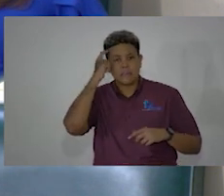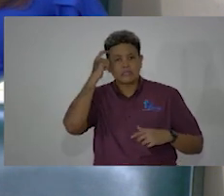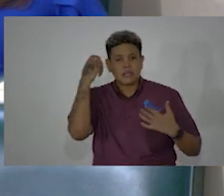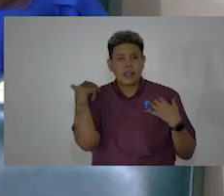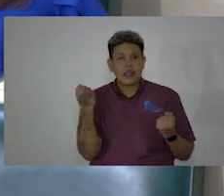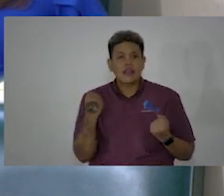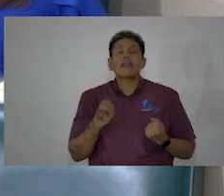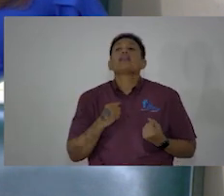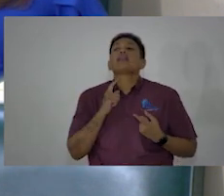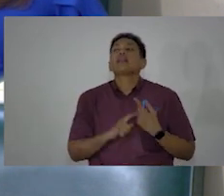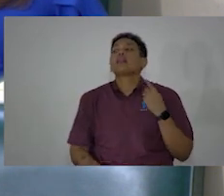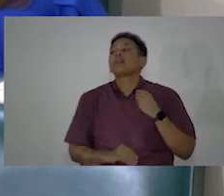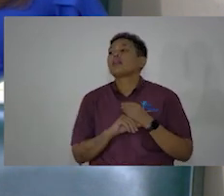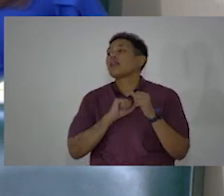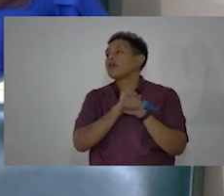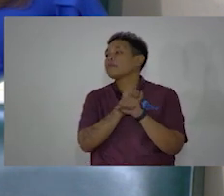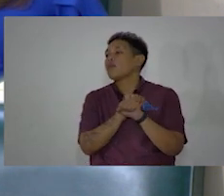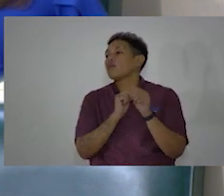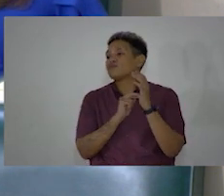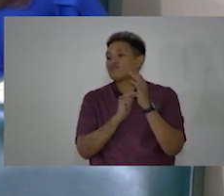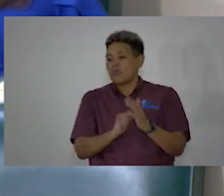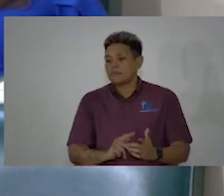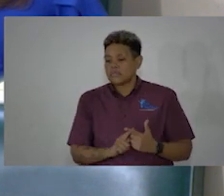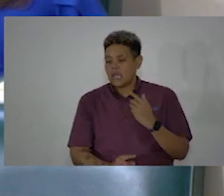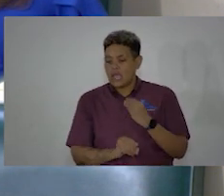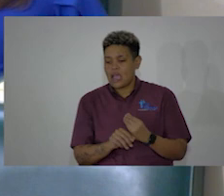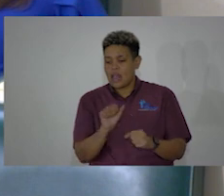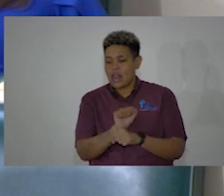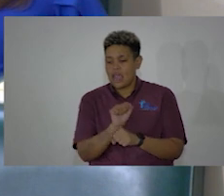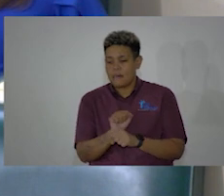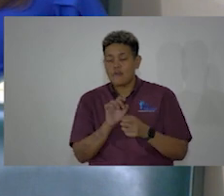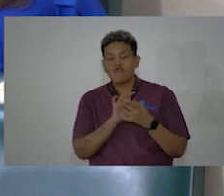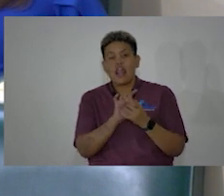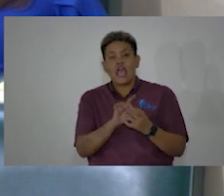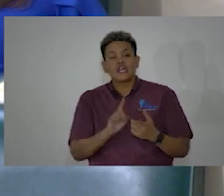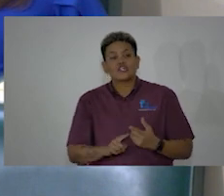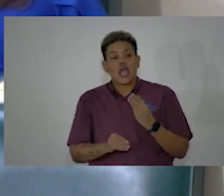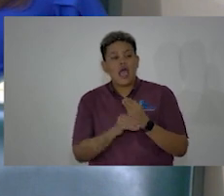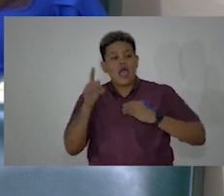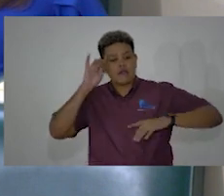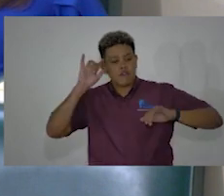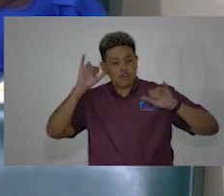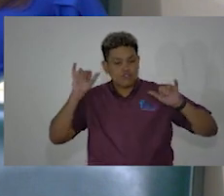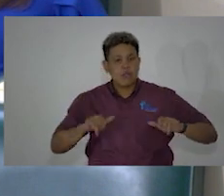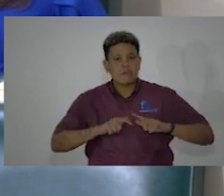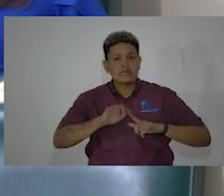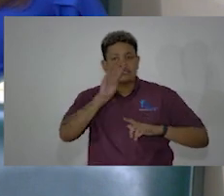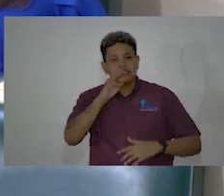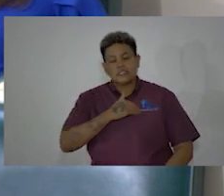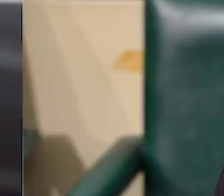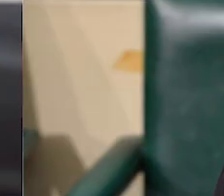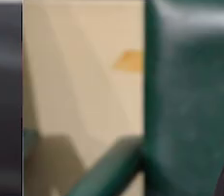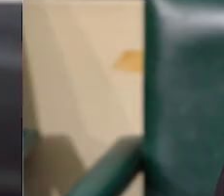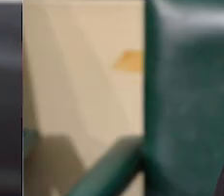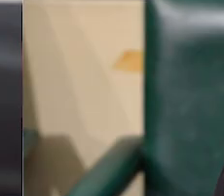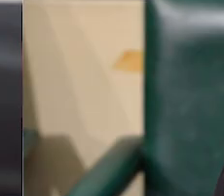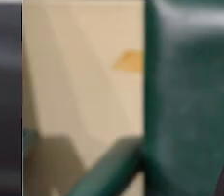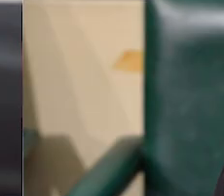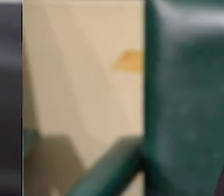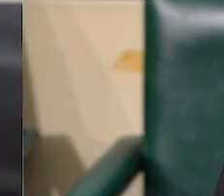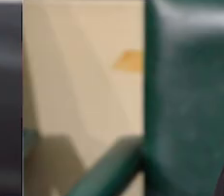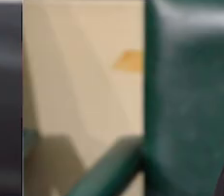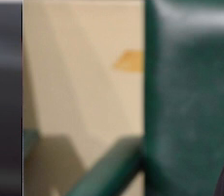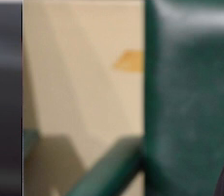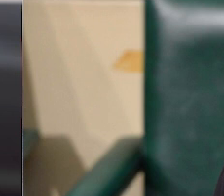health, employer representation, and labor relations for the remaining 6 members. The Sexual